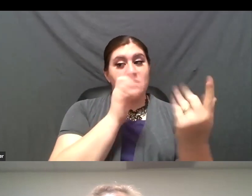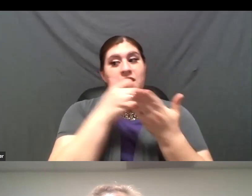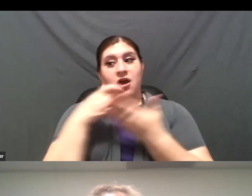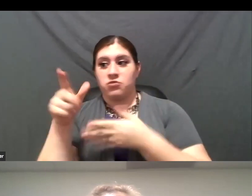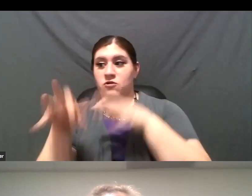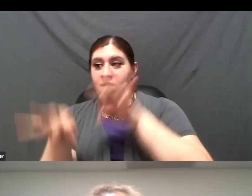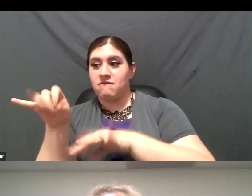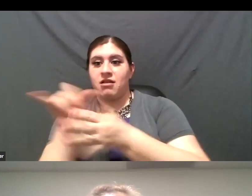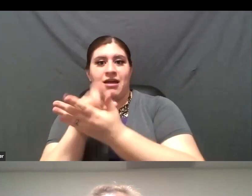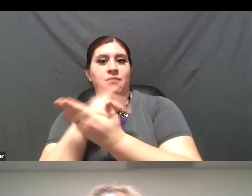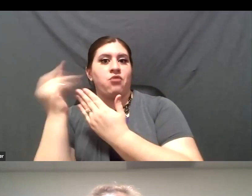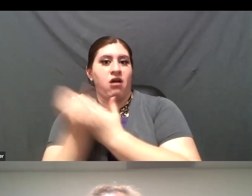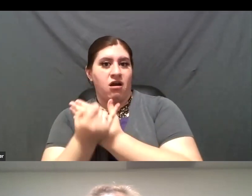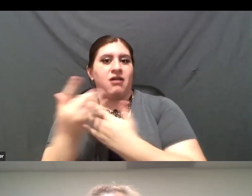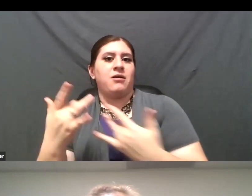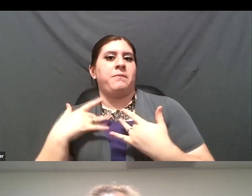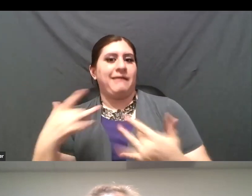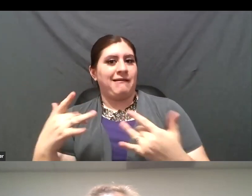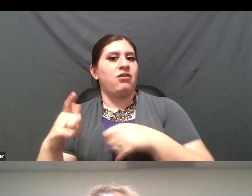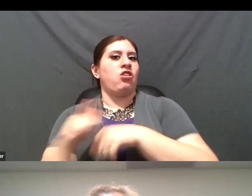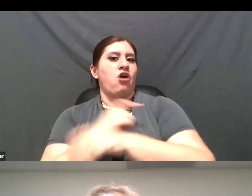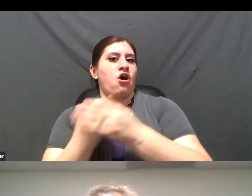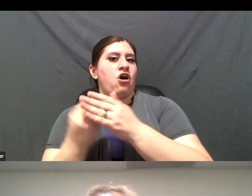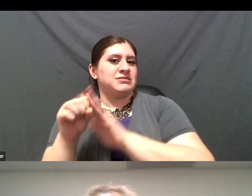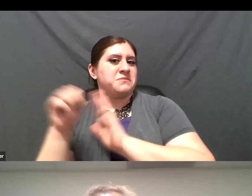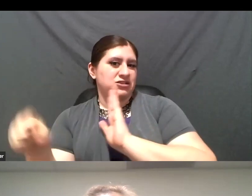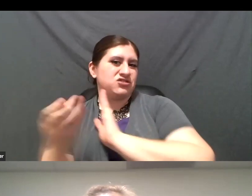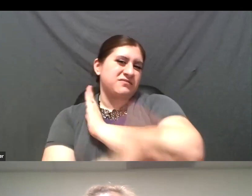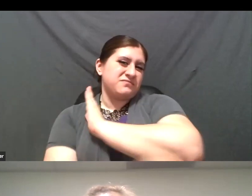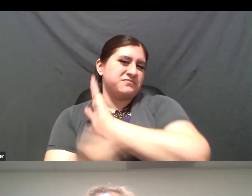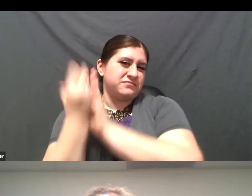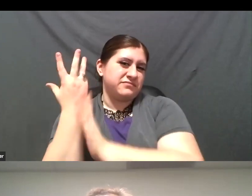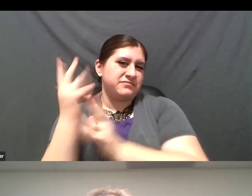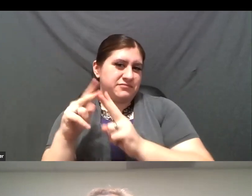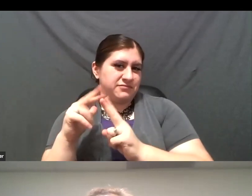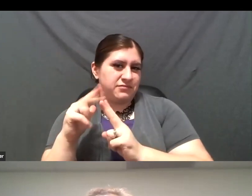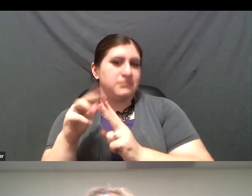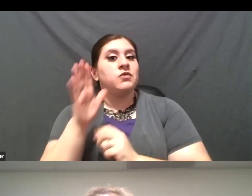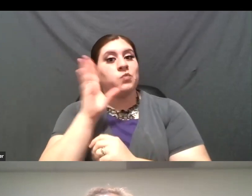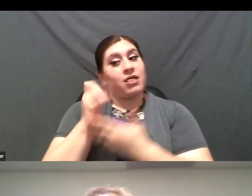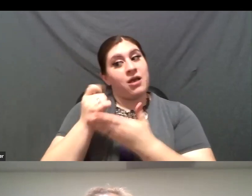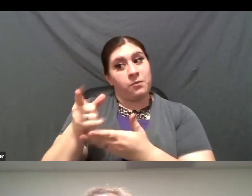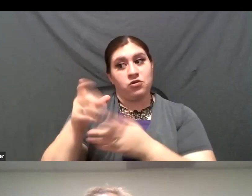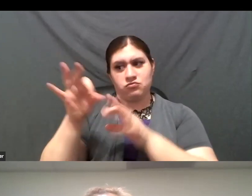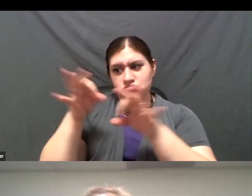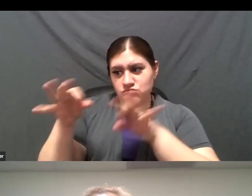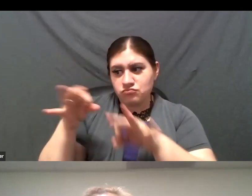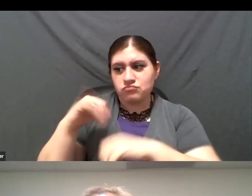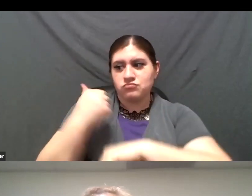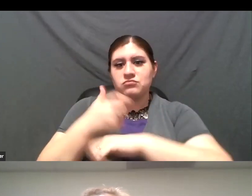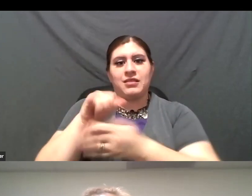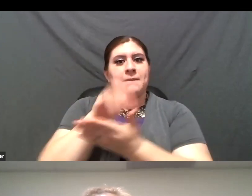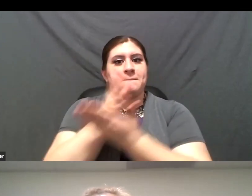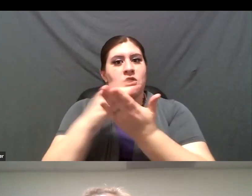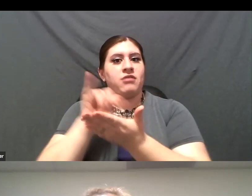define the project. It's usually a long semester project, and they will help you define the part of